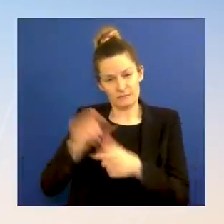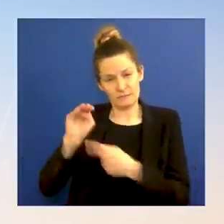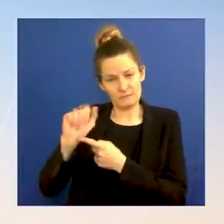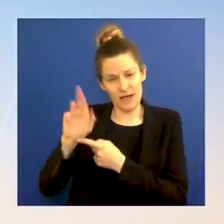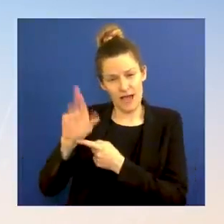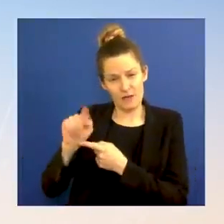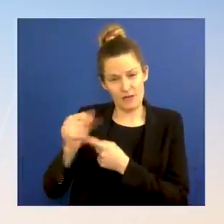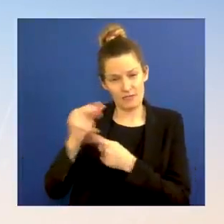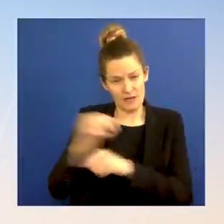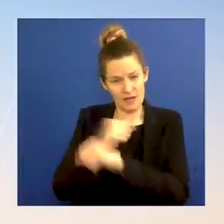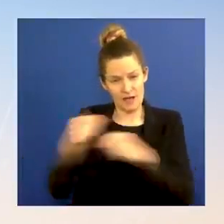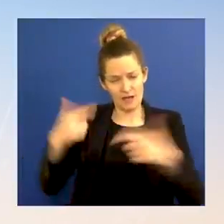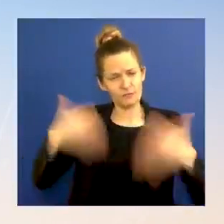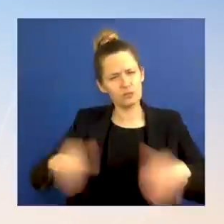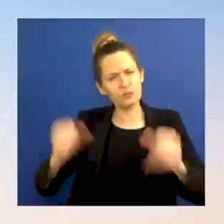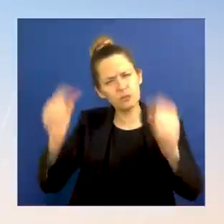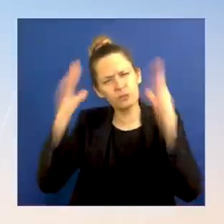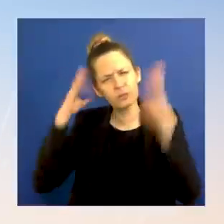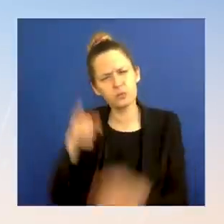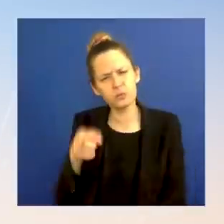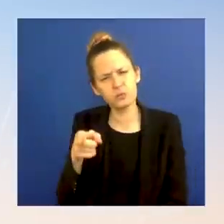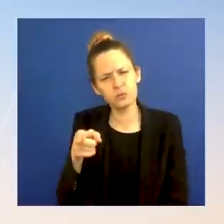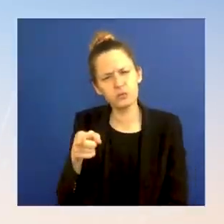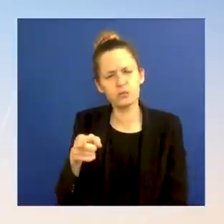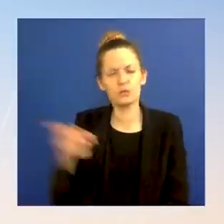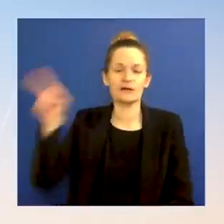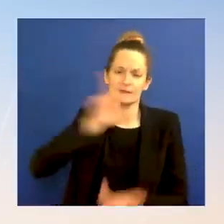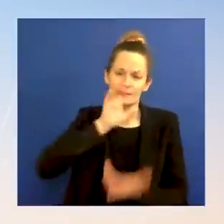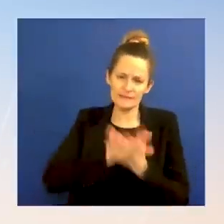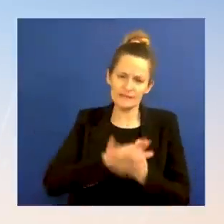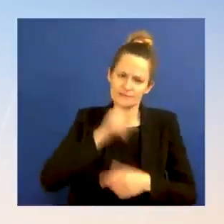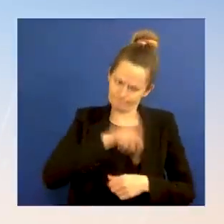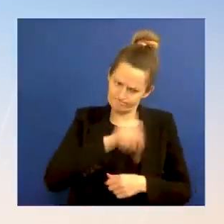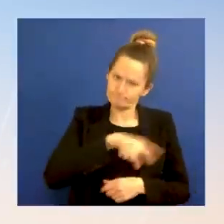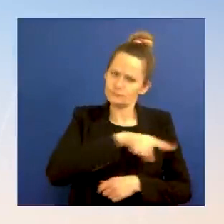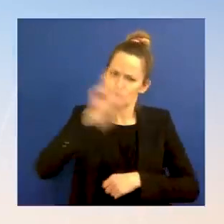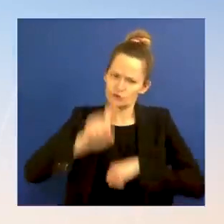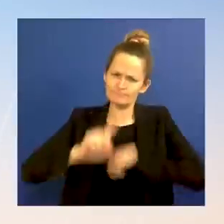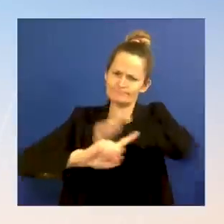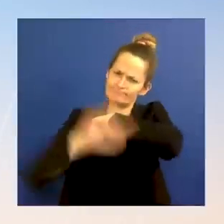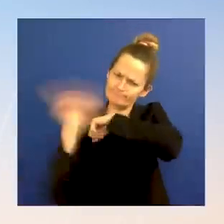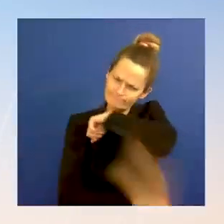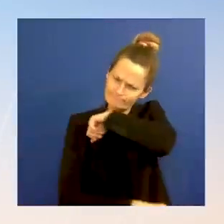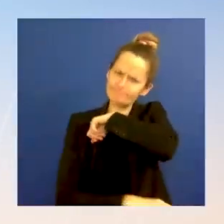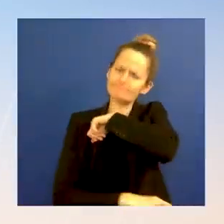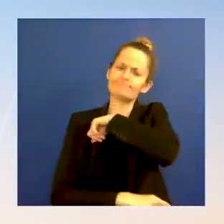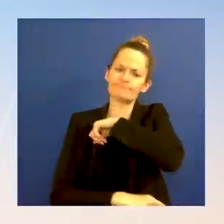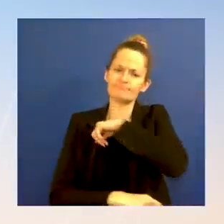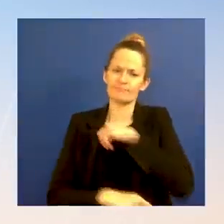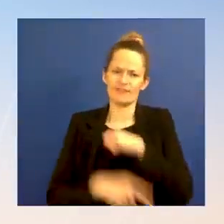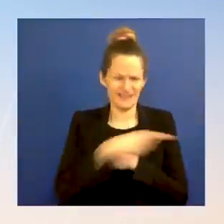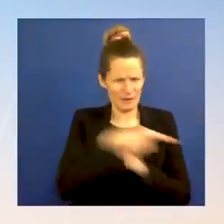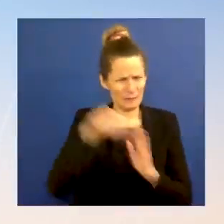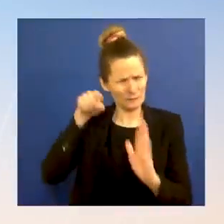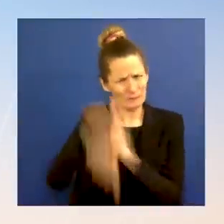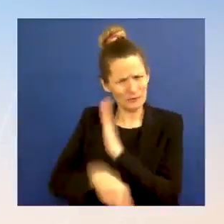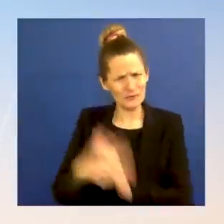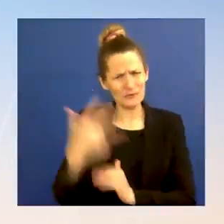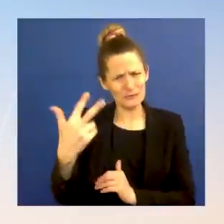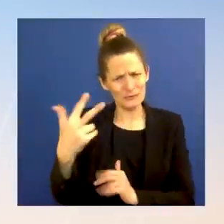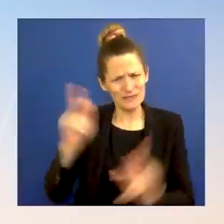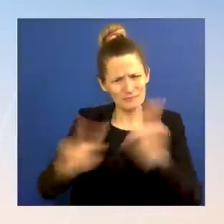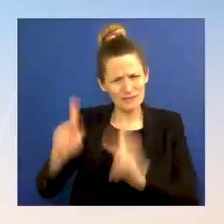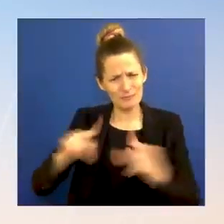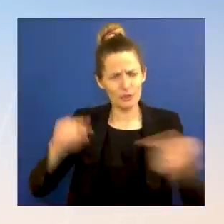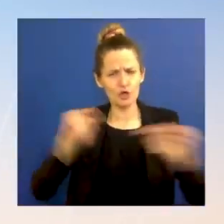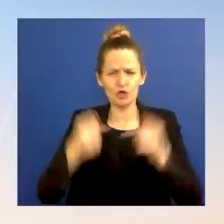for responsibility in the murder of three innocent people at the marathon, for wounding dozens of others, and for his role in killing two police officers who were attempting to